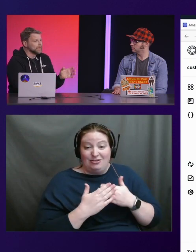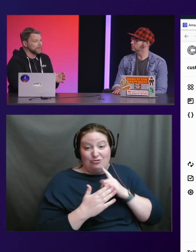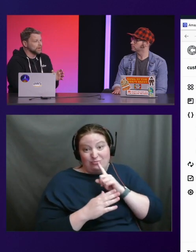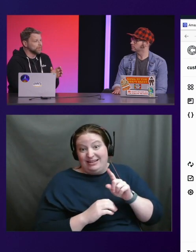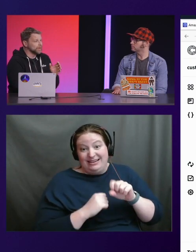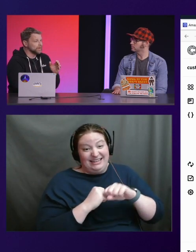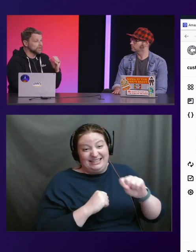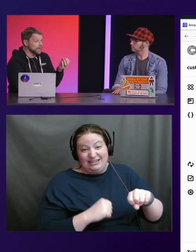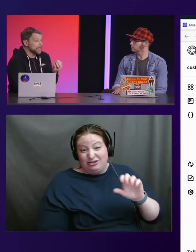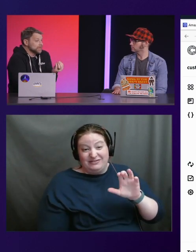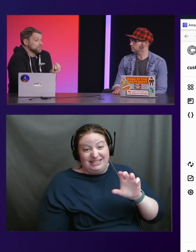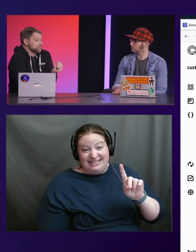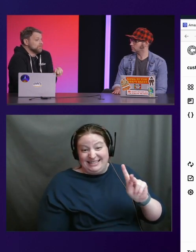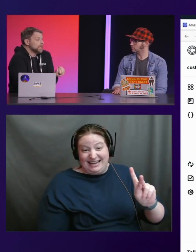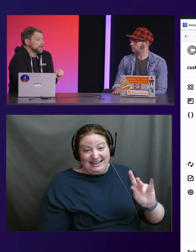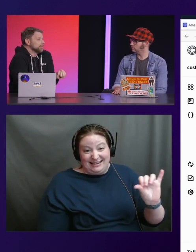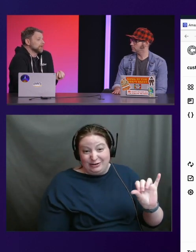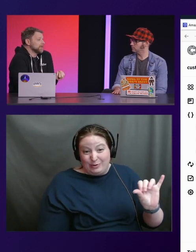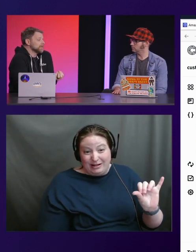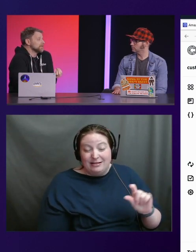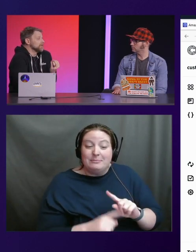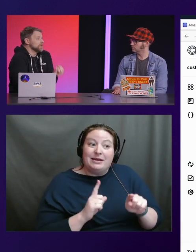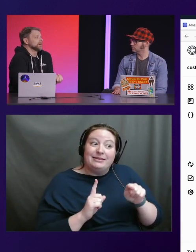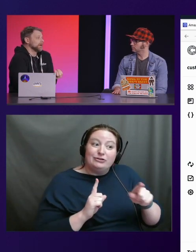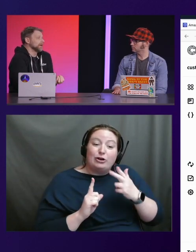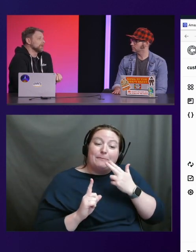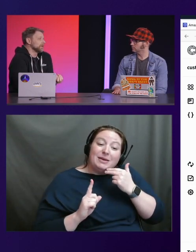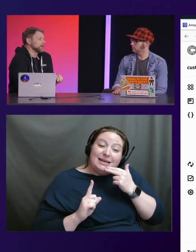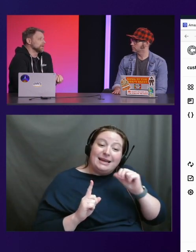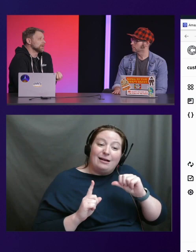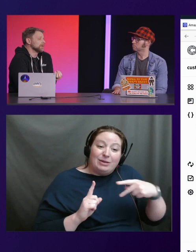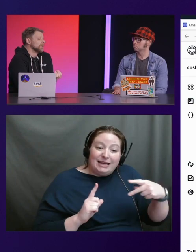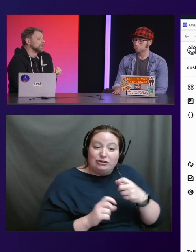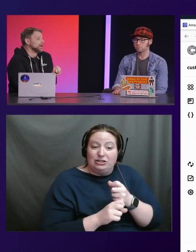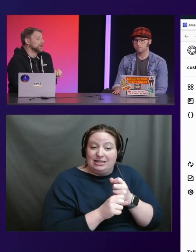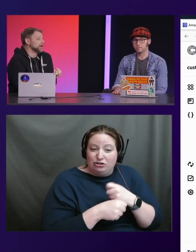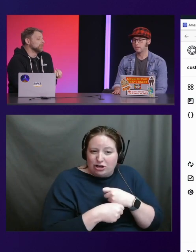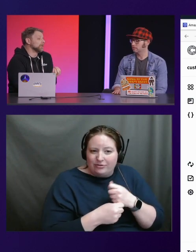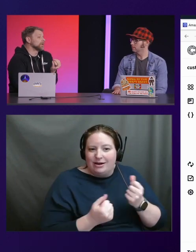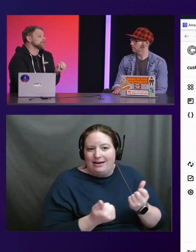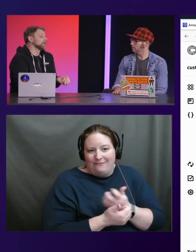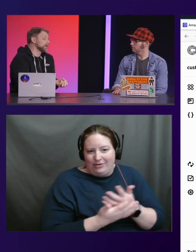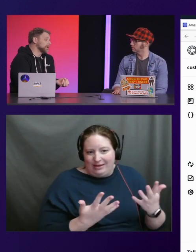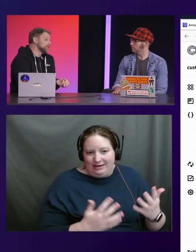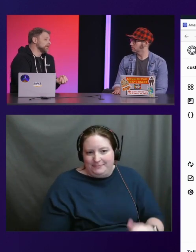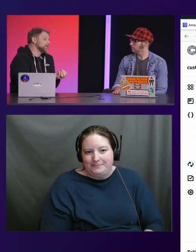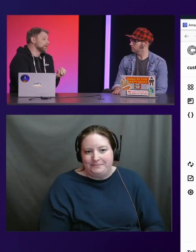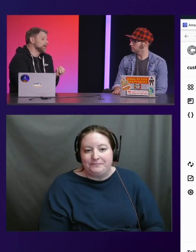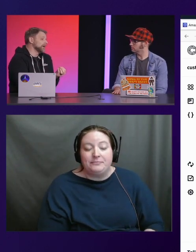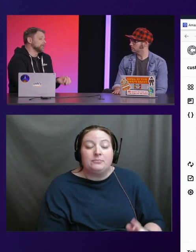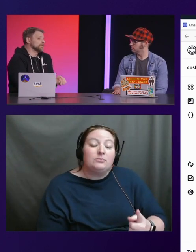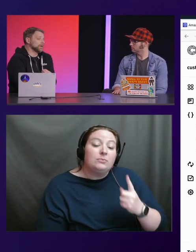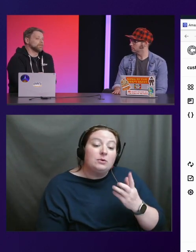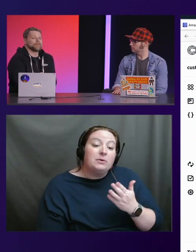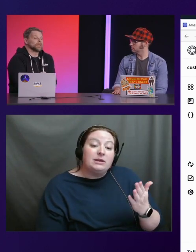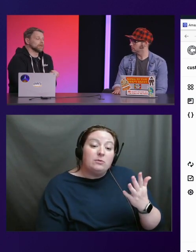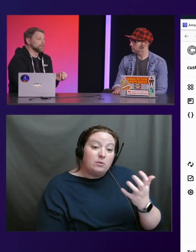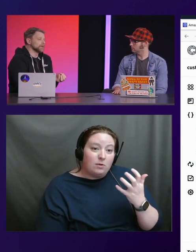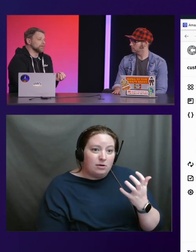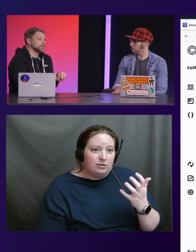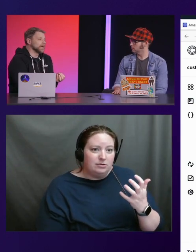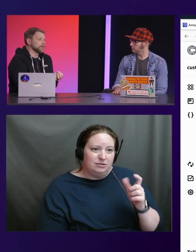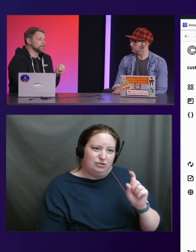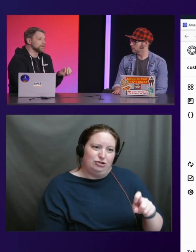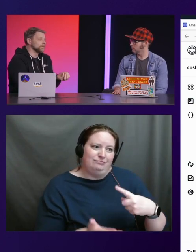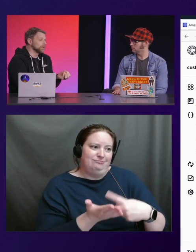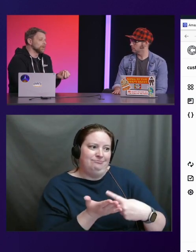well. But these are actually mini applications that generate everything. And so one of the things we're looking to do, we should probably maybe talk a little about